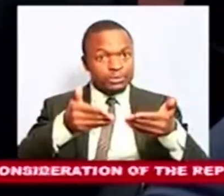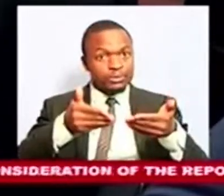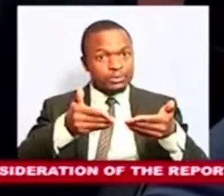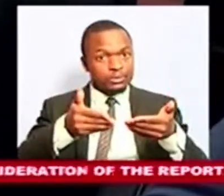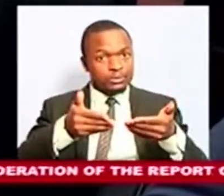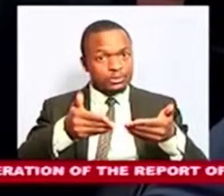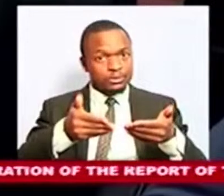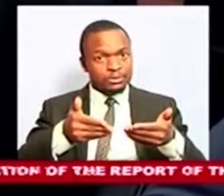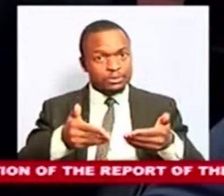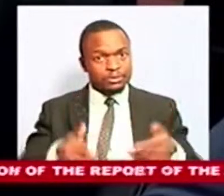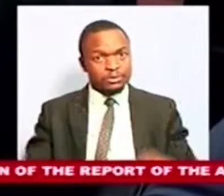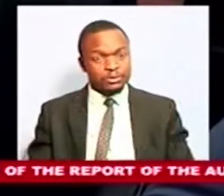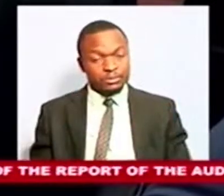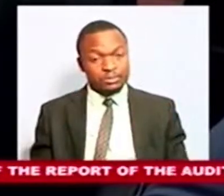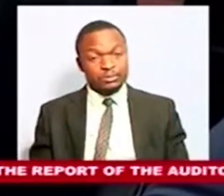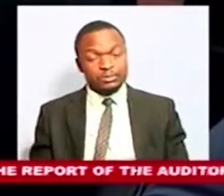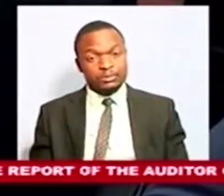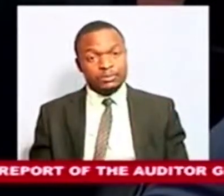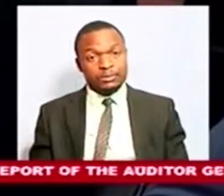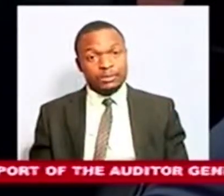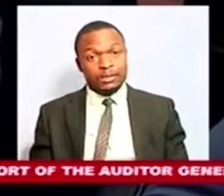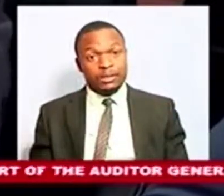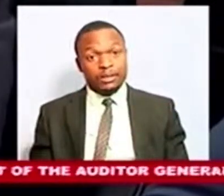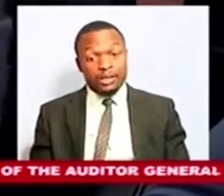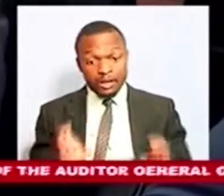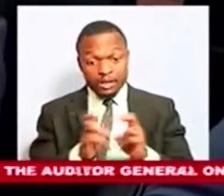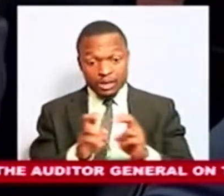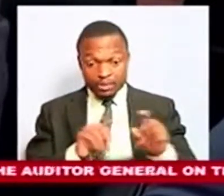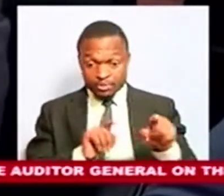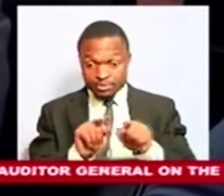where he's trying to